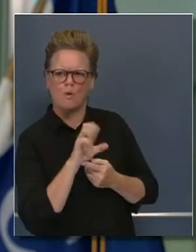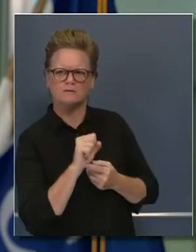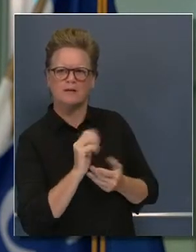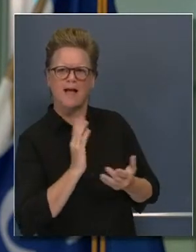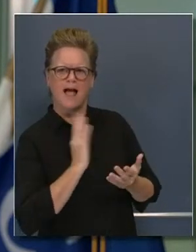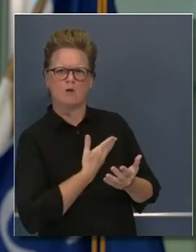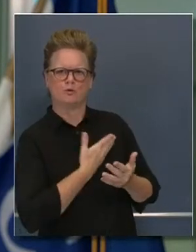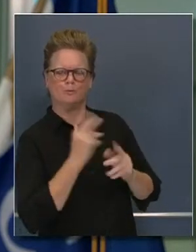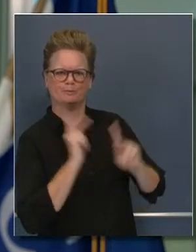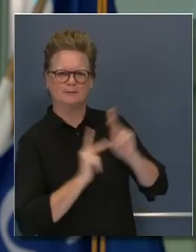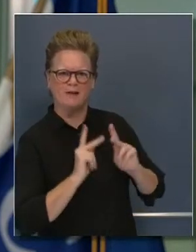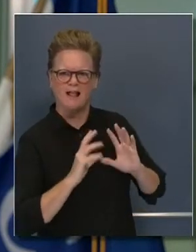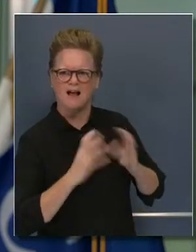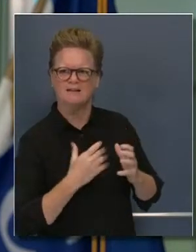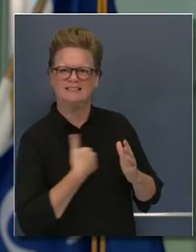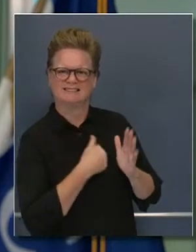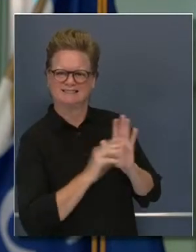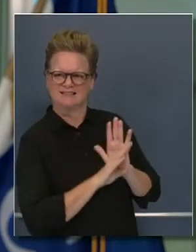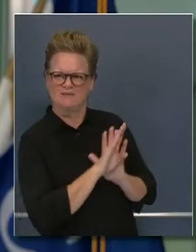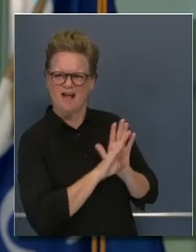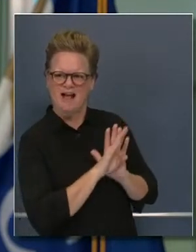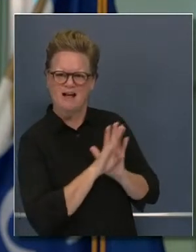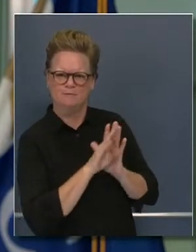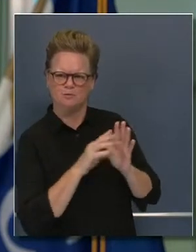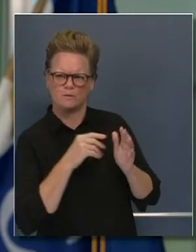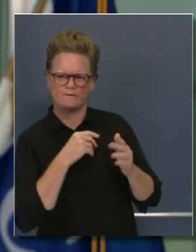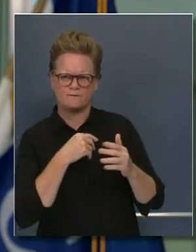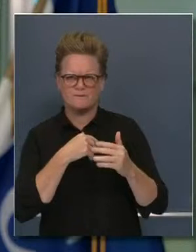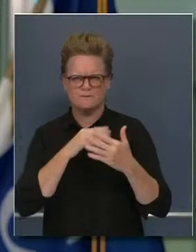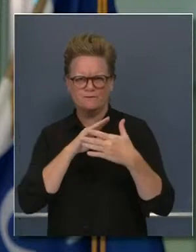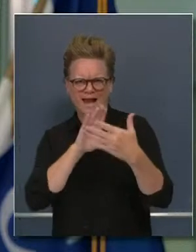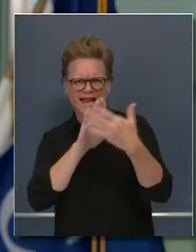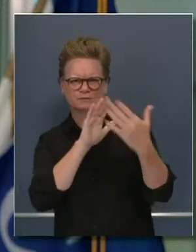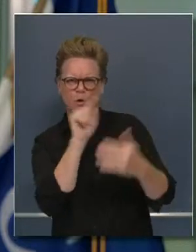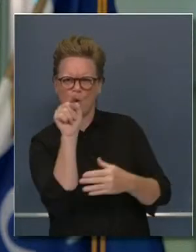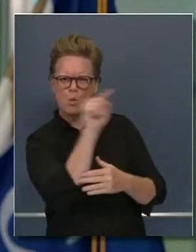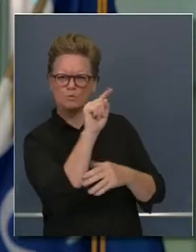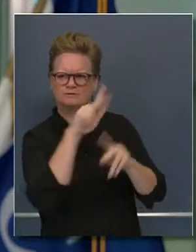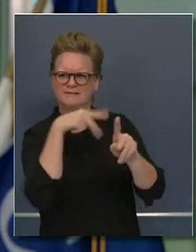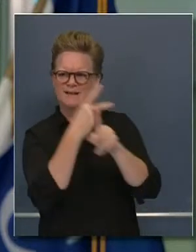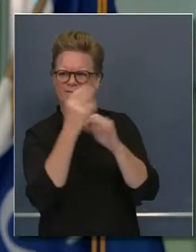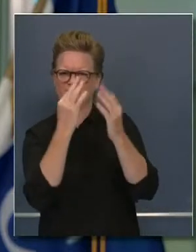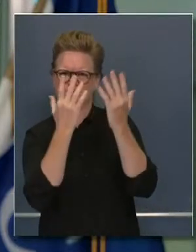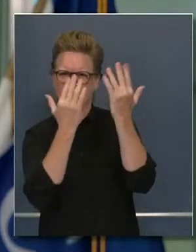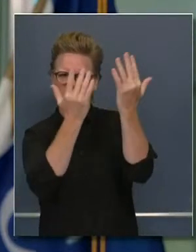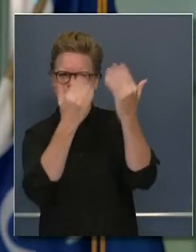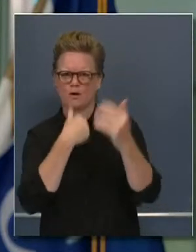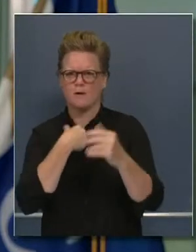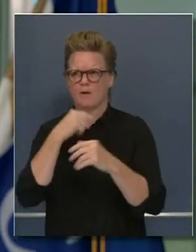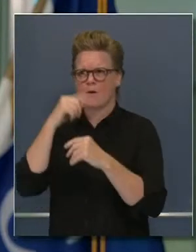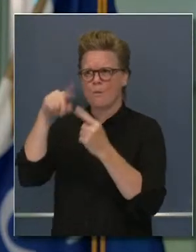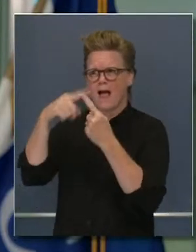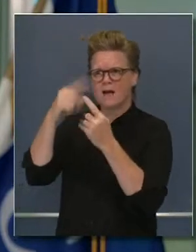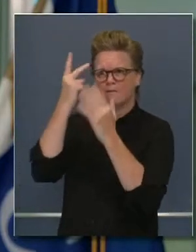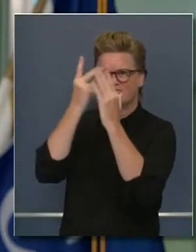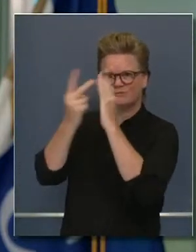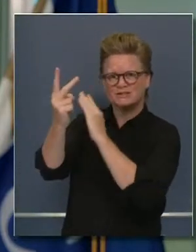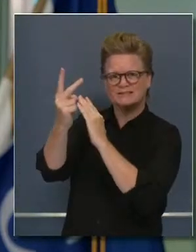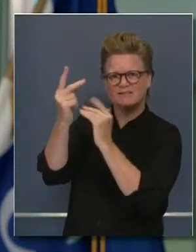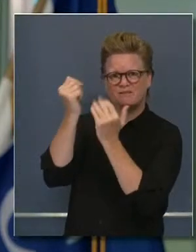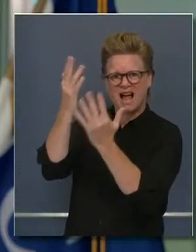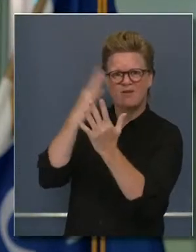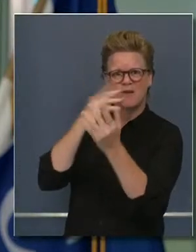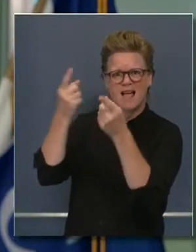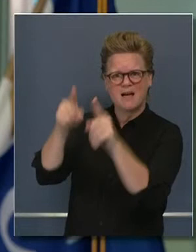year with an historic amount of resources we put in this space and new proactive vegetation management and